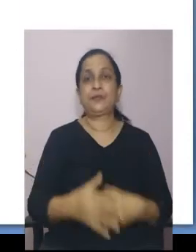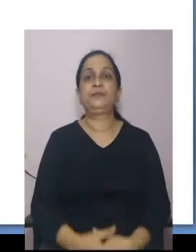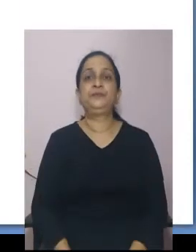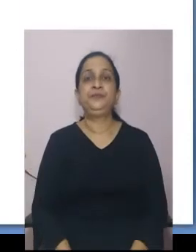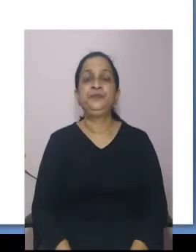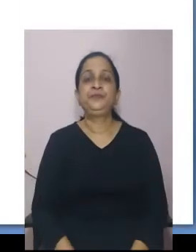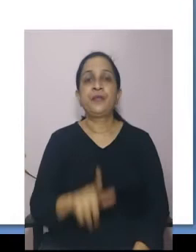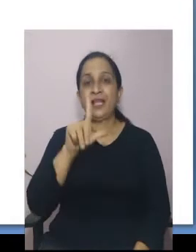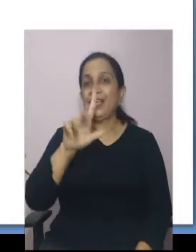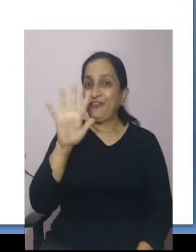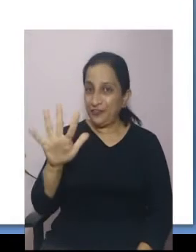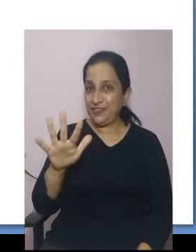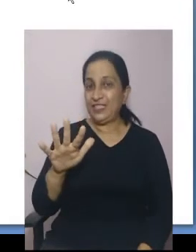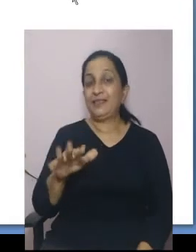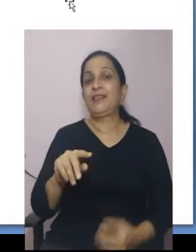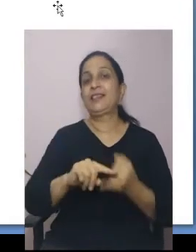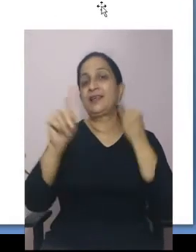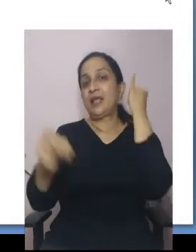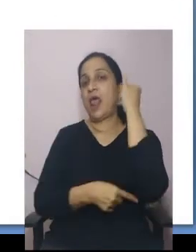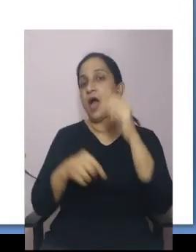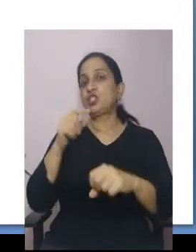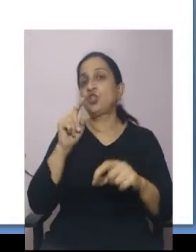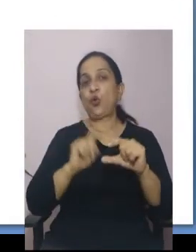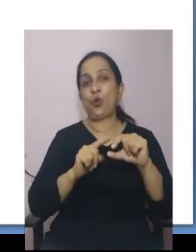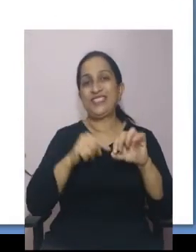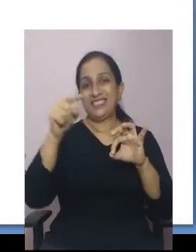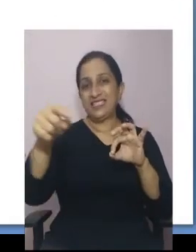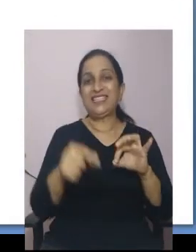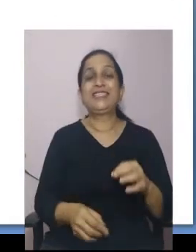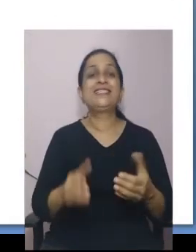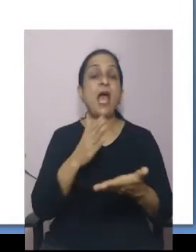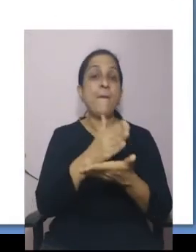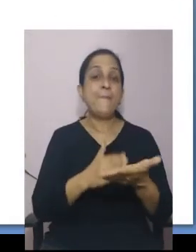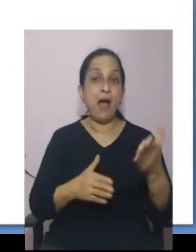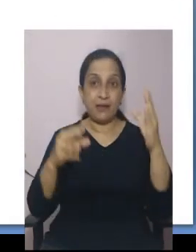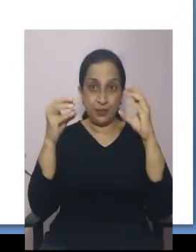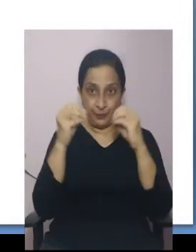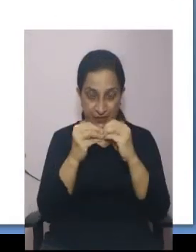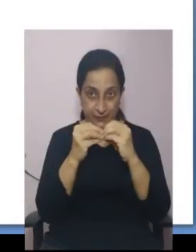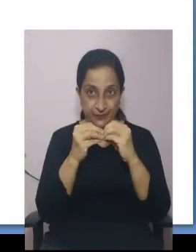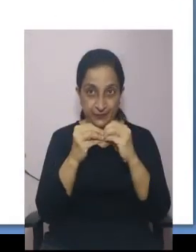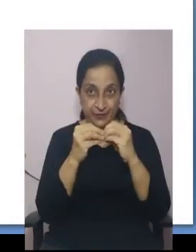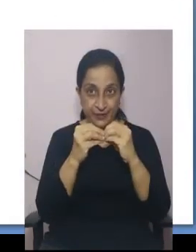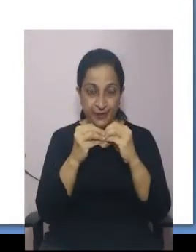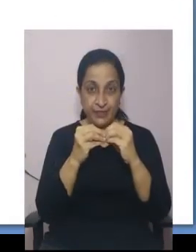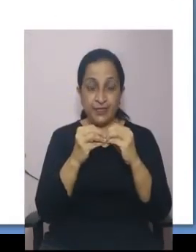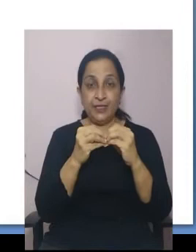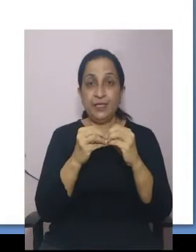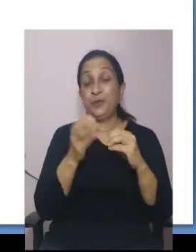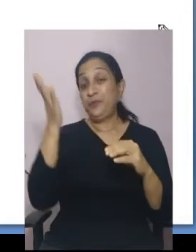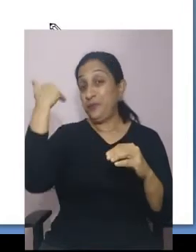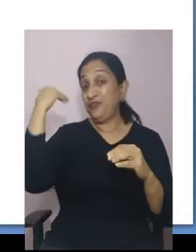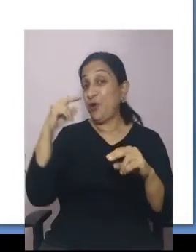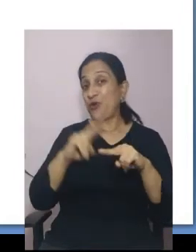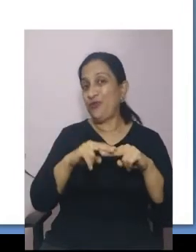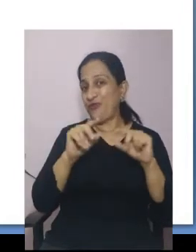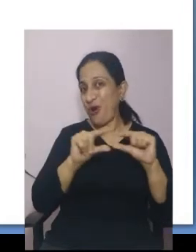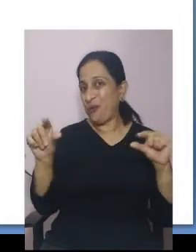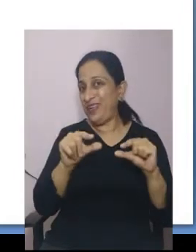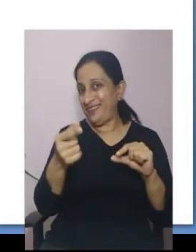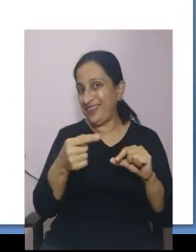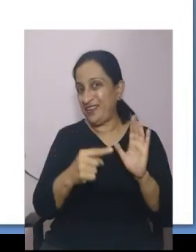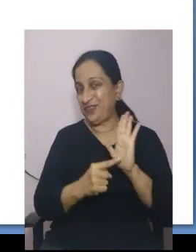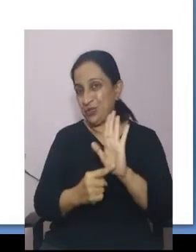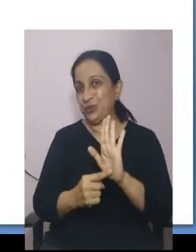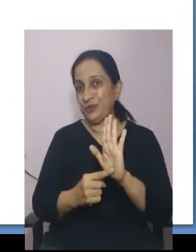Fifteenth and the last problem. This I told in the beginning